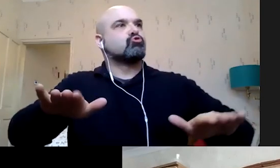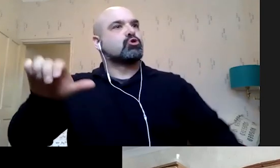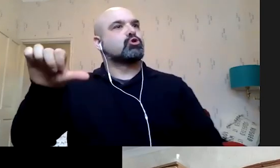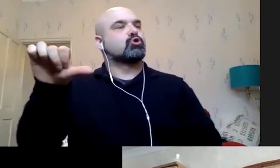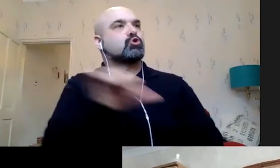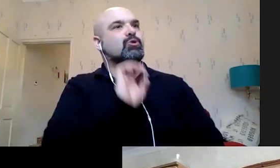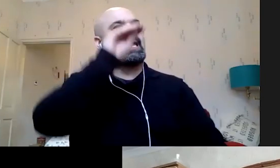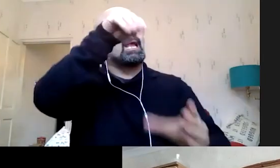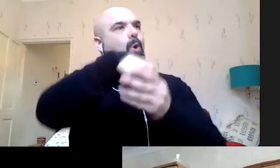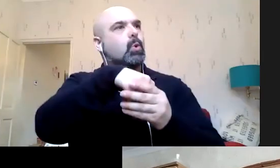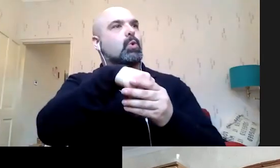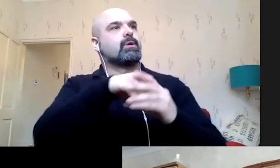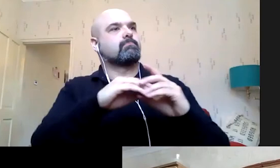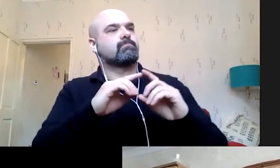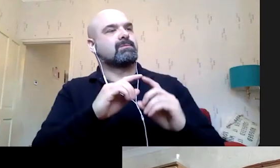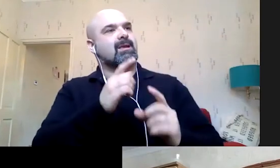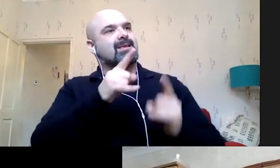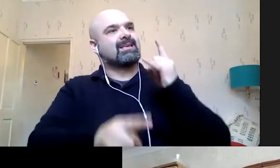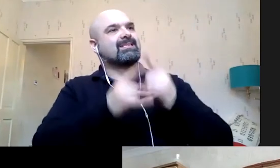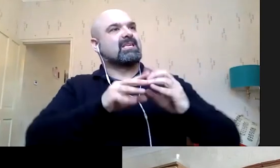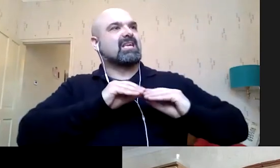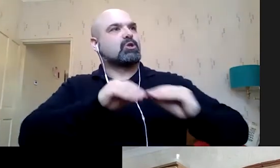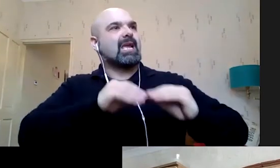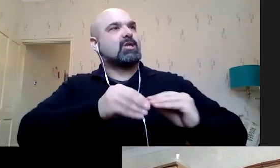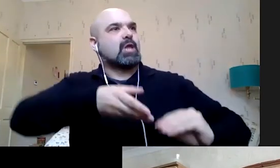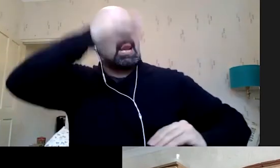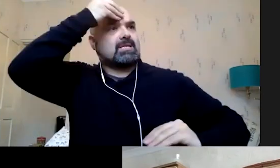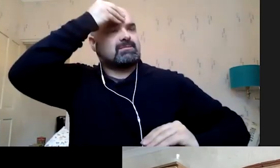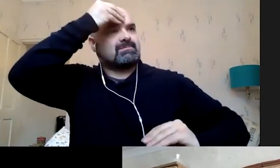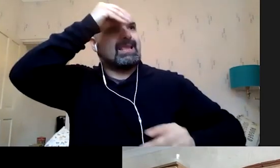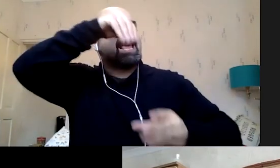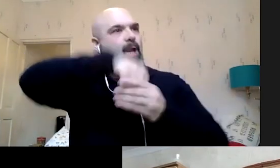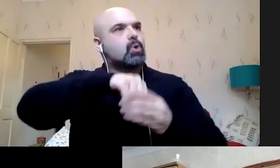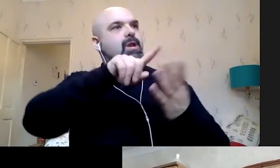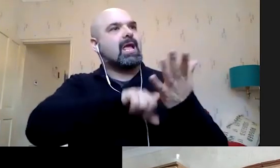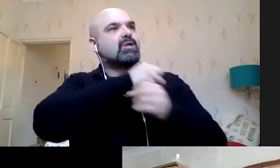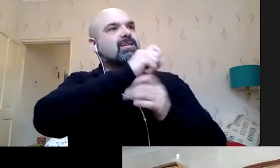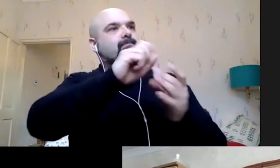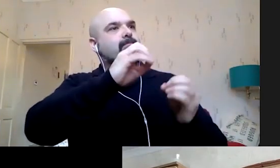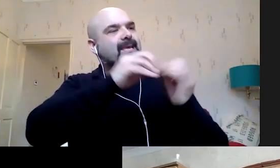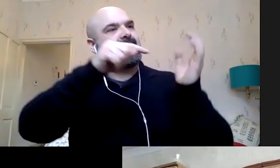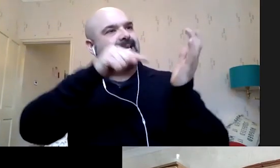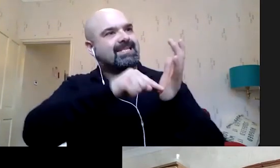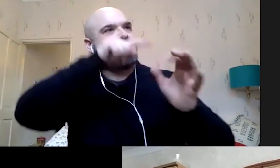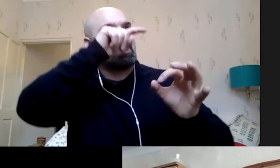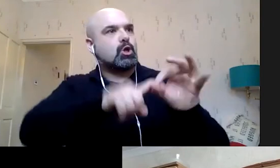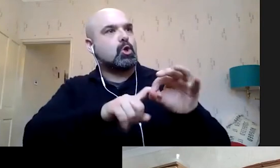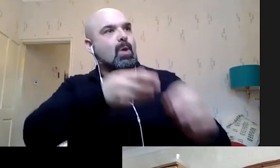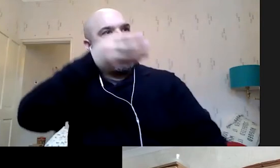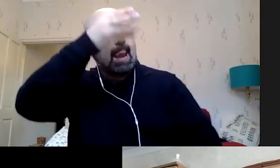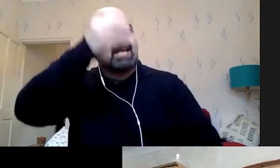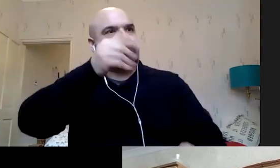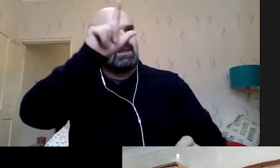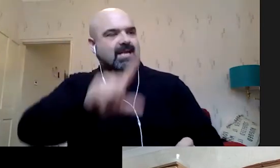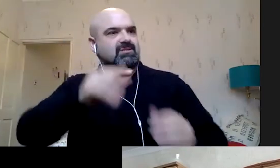be included in sex education lessons, including LGBTQ lessons. And I